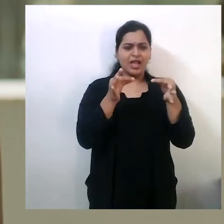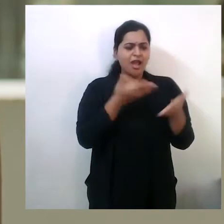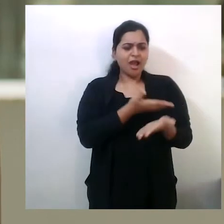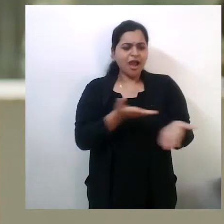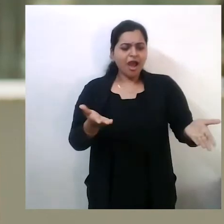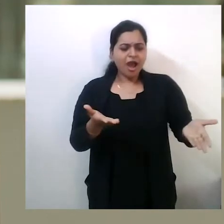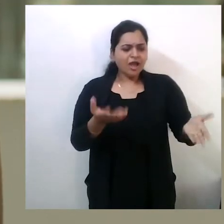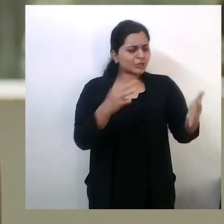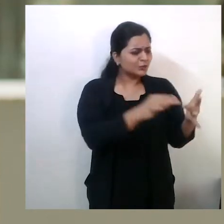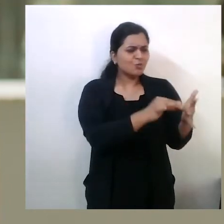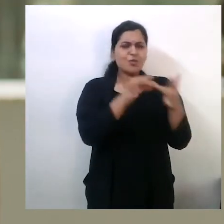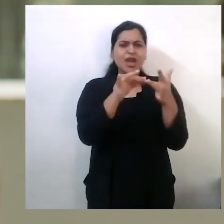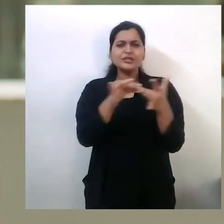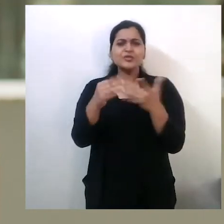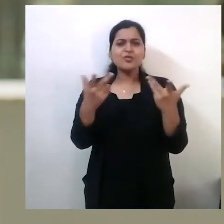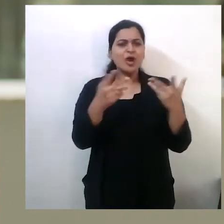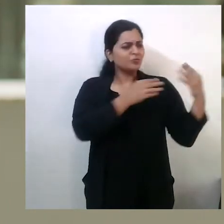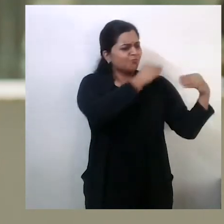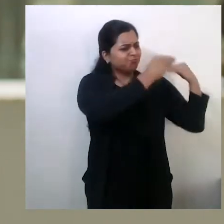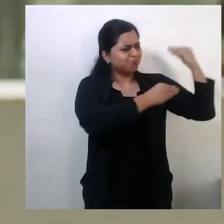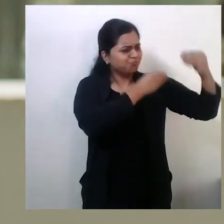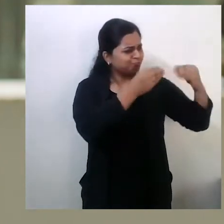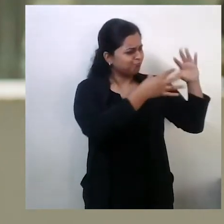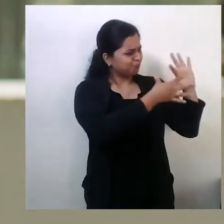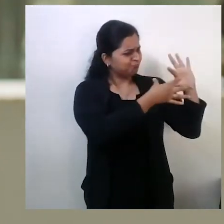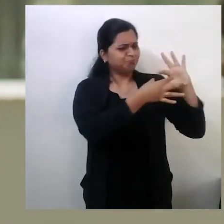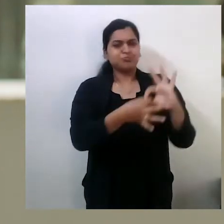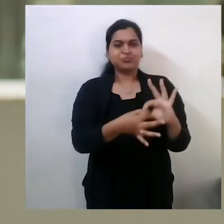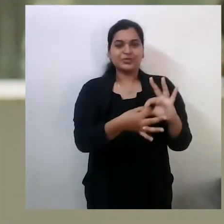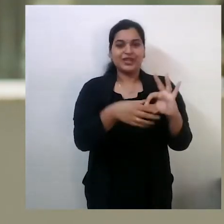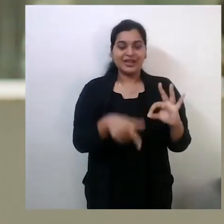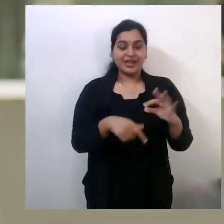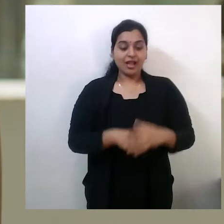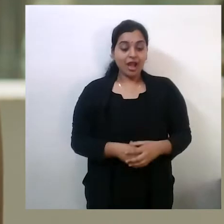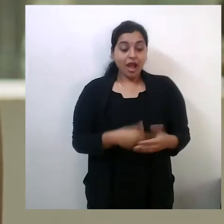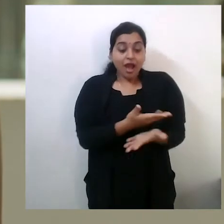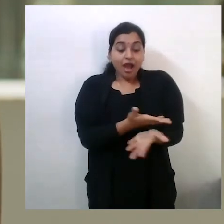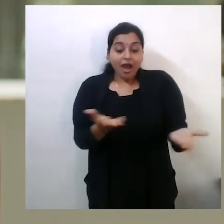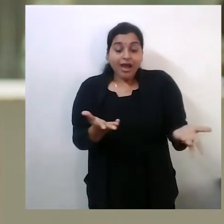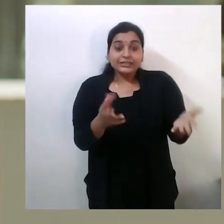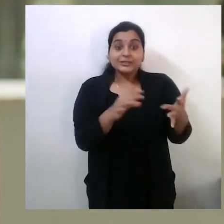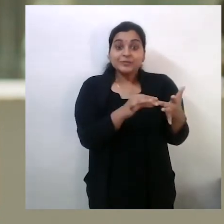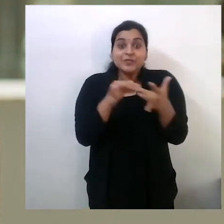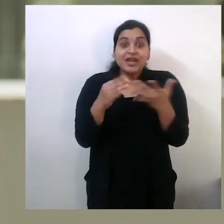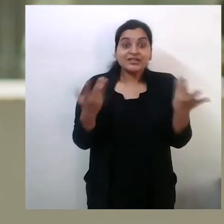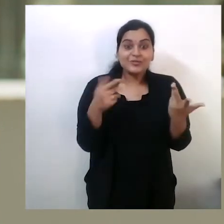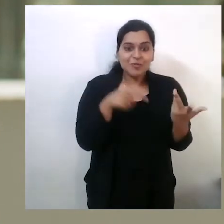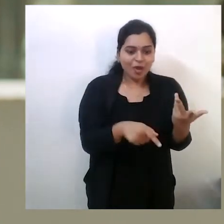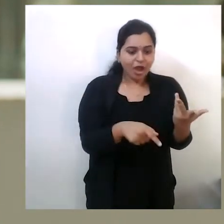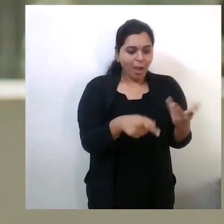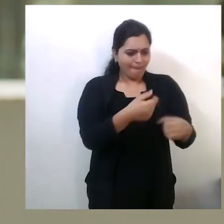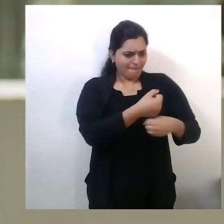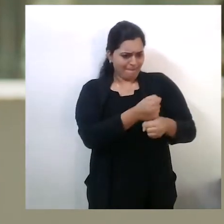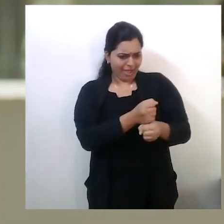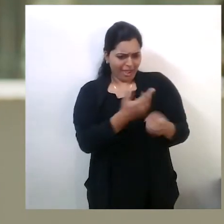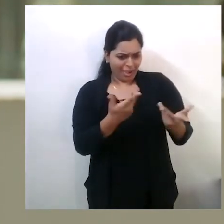is sentimental while also serving as a functional object. Their beauty lies in how they were made, used and probably